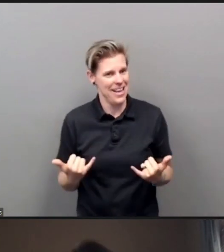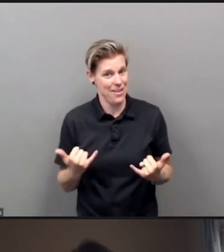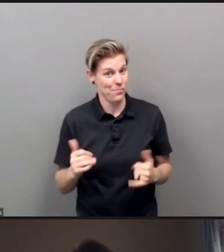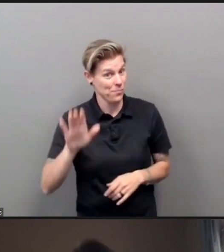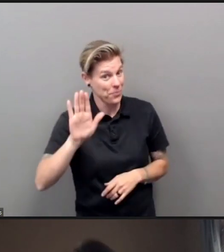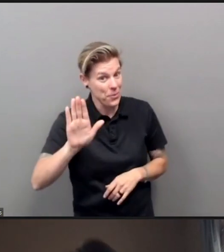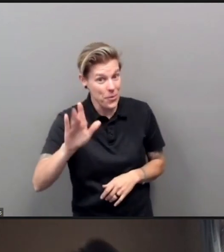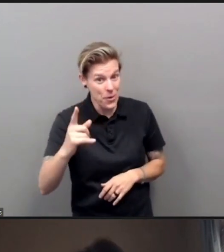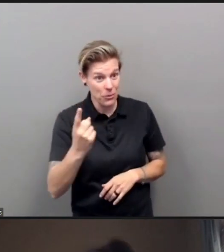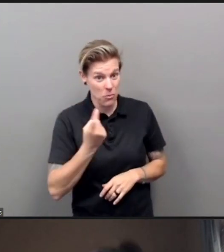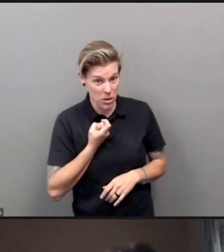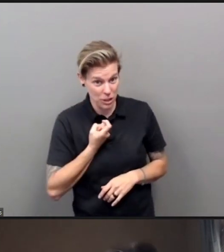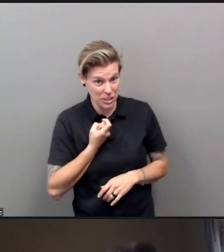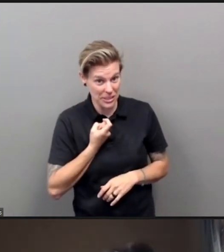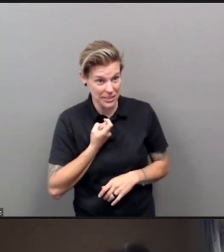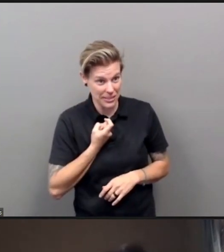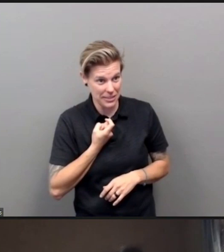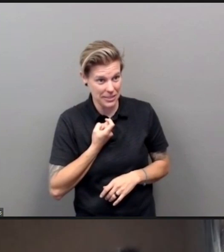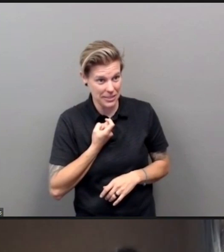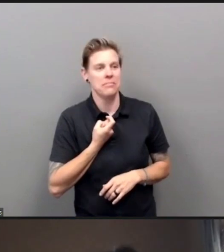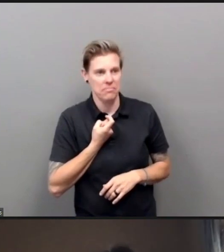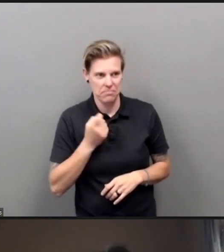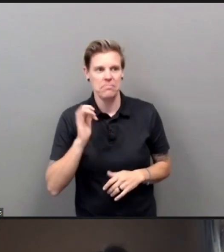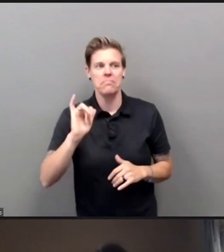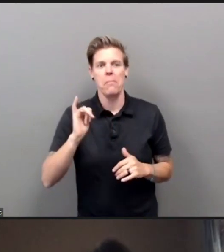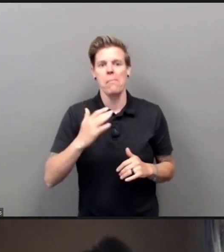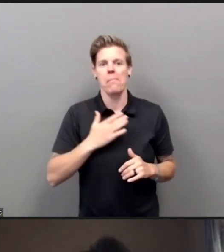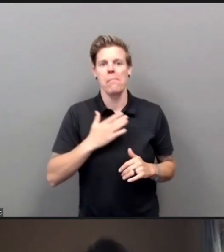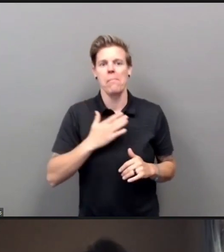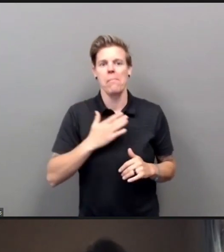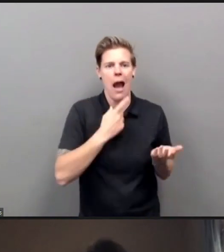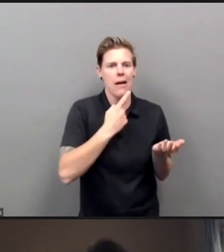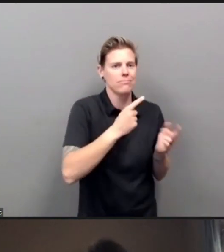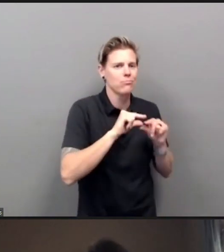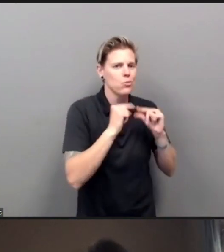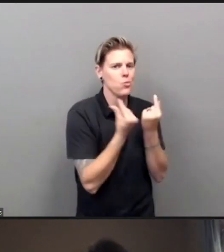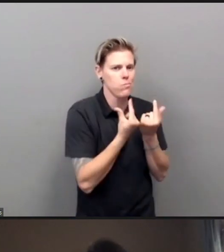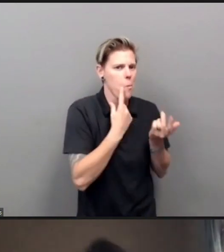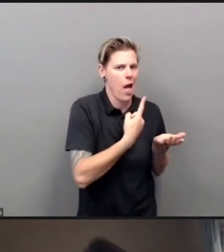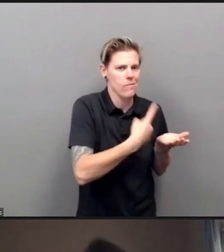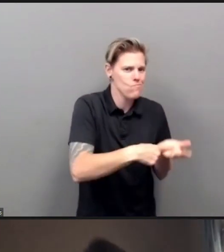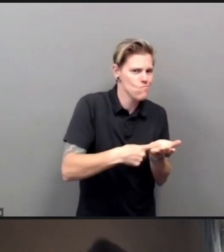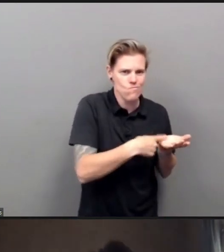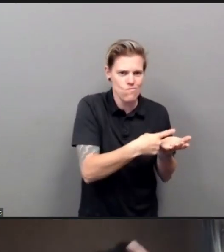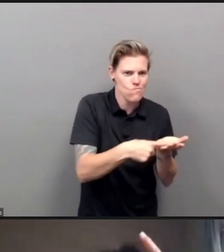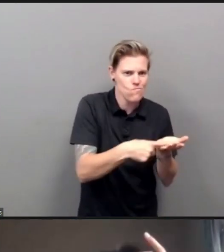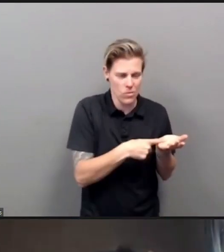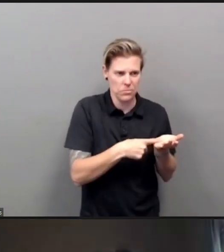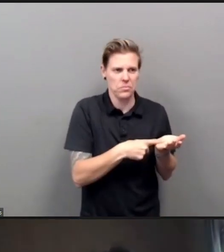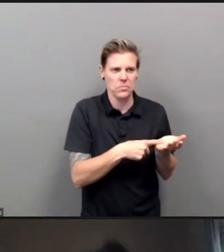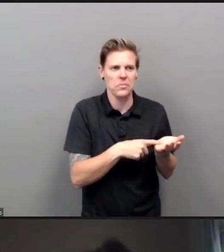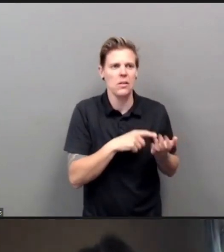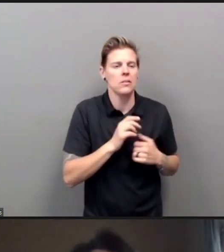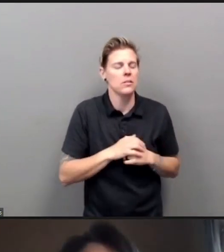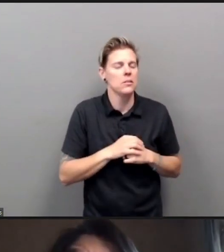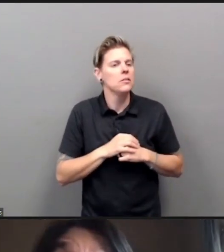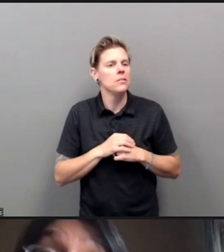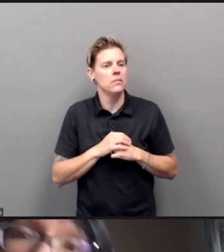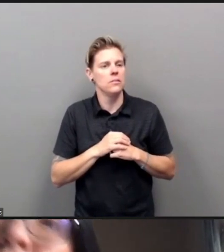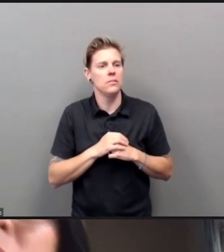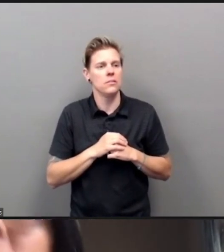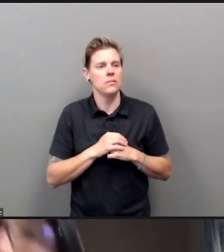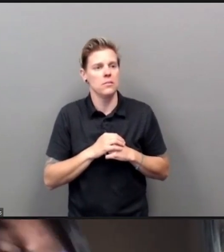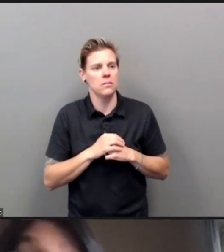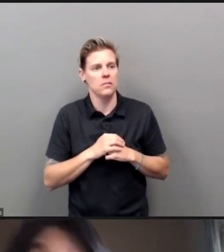on Friday. I know, like, for example, one large hospital in New Mexico considered all of the attending physicians that come in to